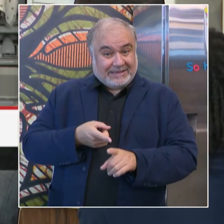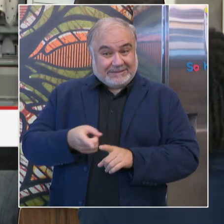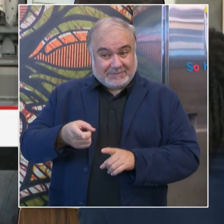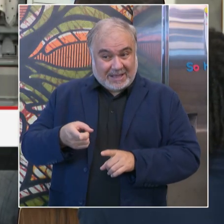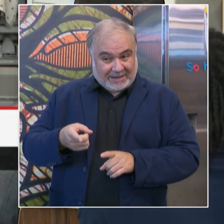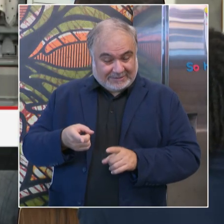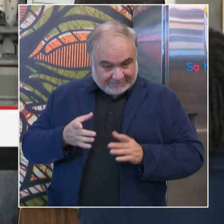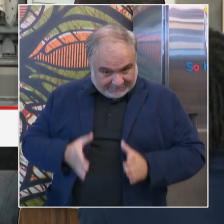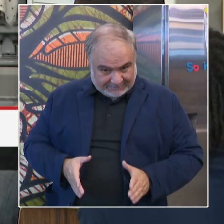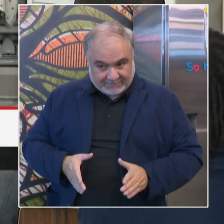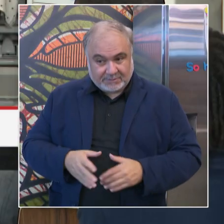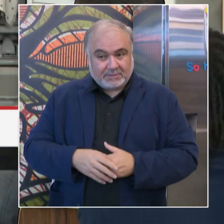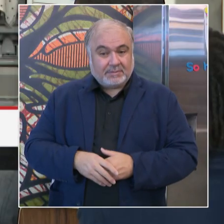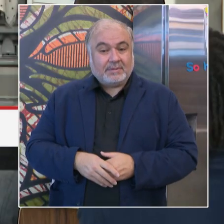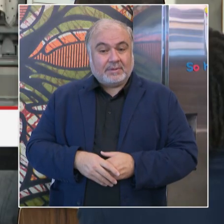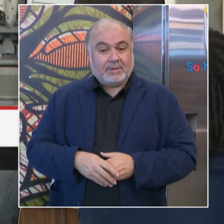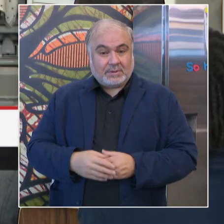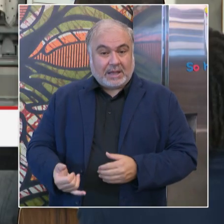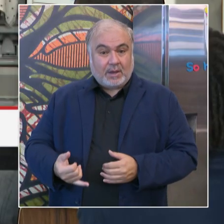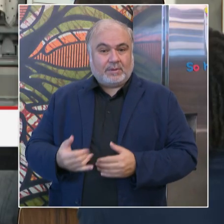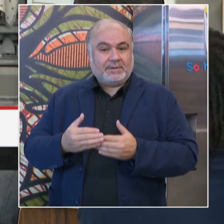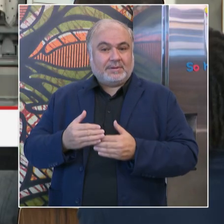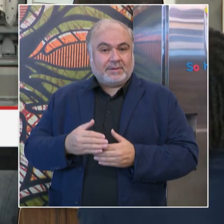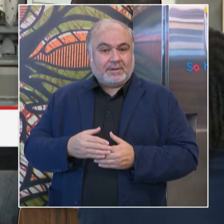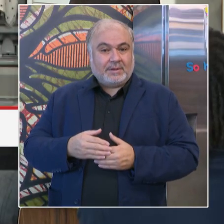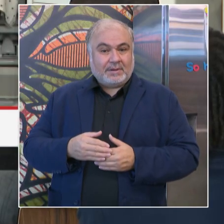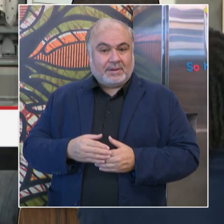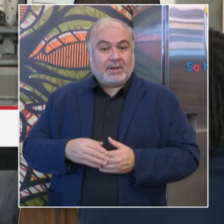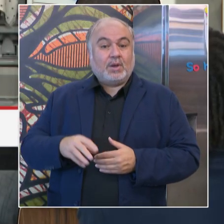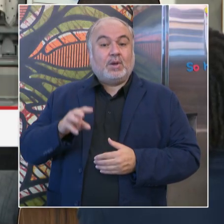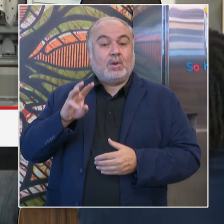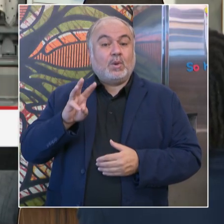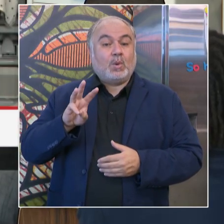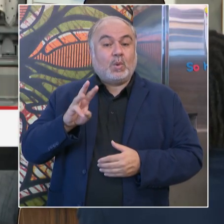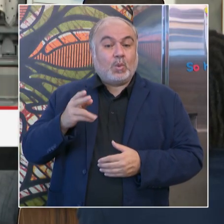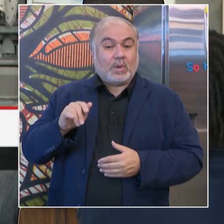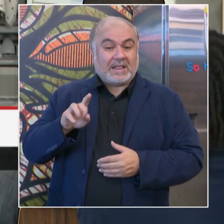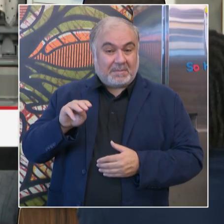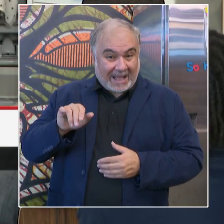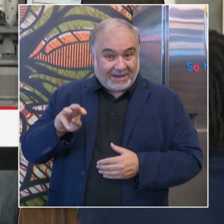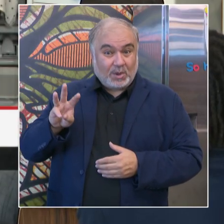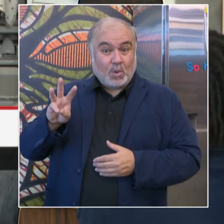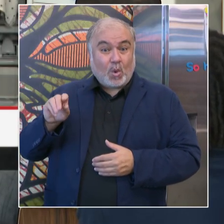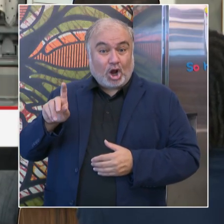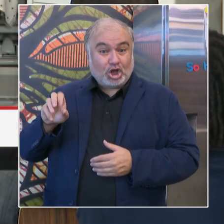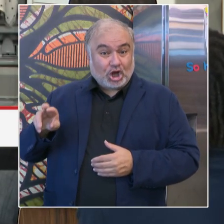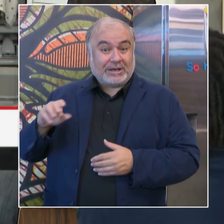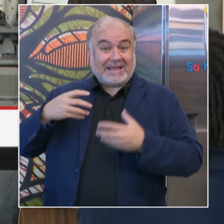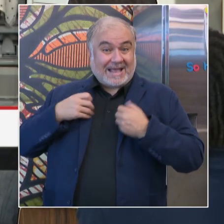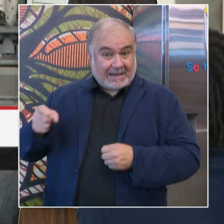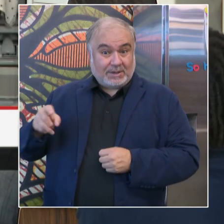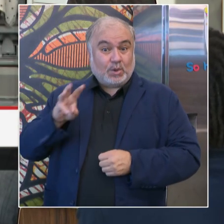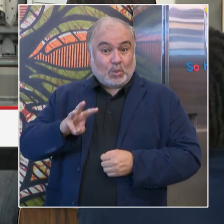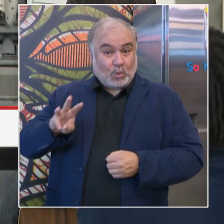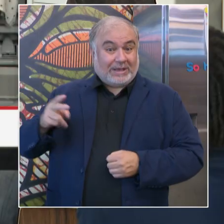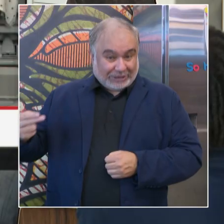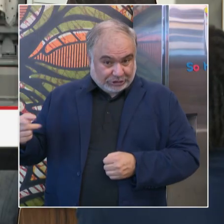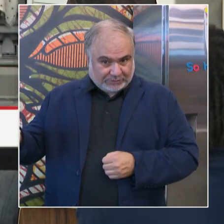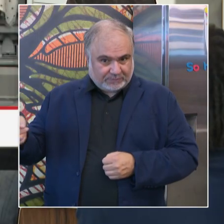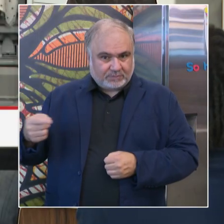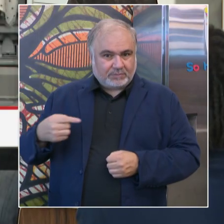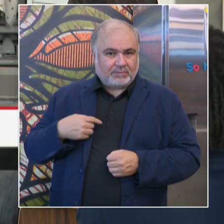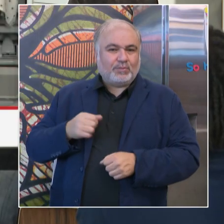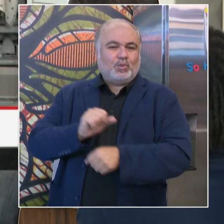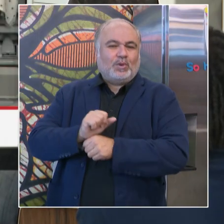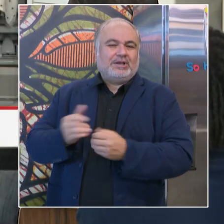but I already had the opportunity to experience so much with the community and also the work. And that's what makes an